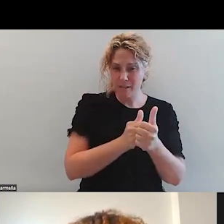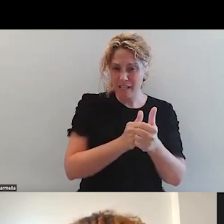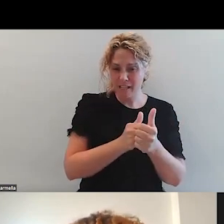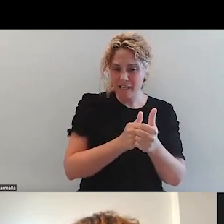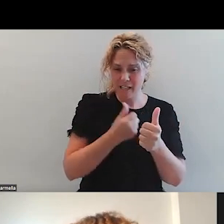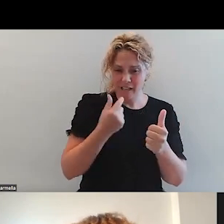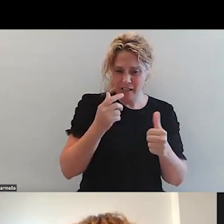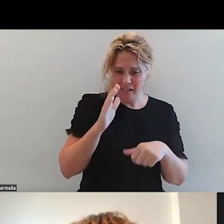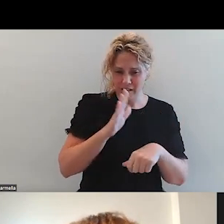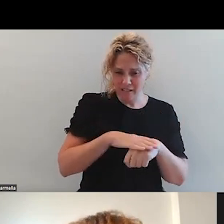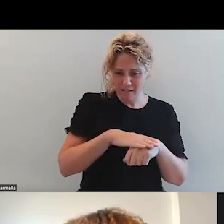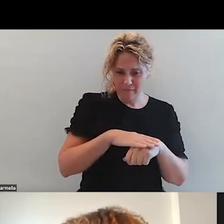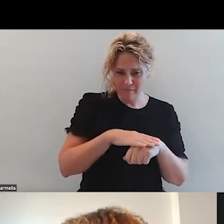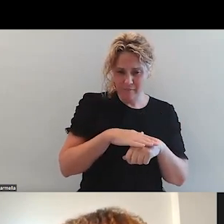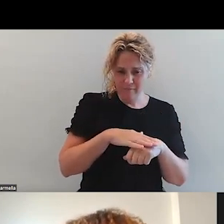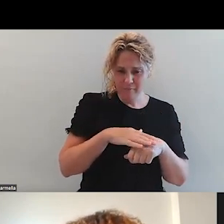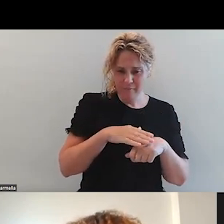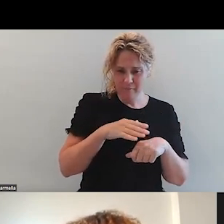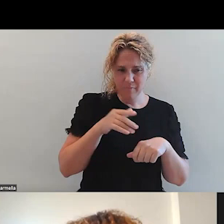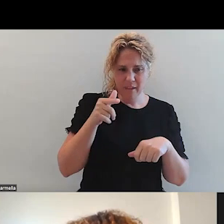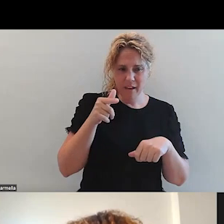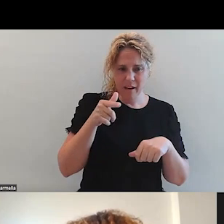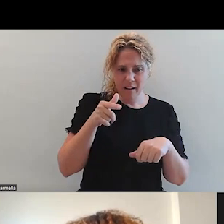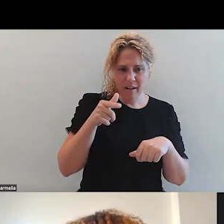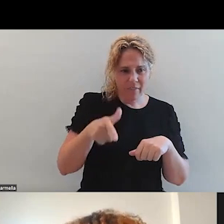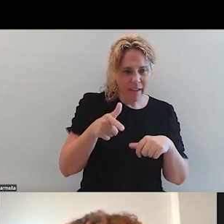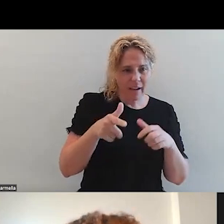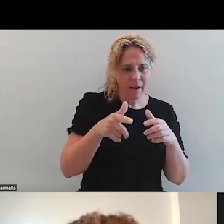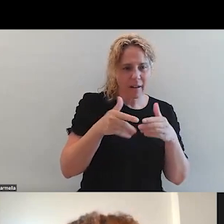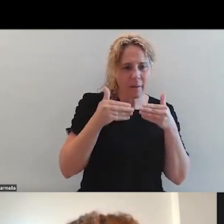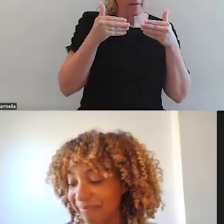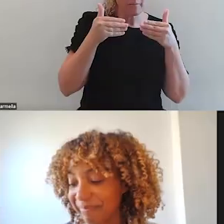Soul on Suicide, since you were the production coordinator for this, as I understand it?